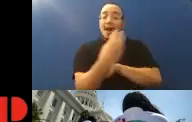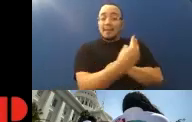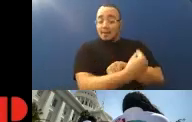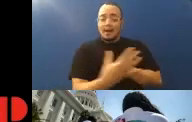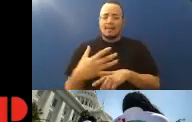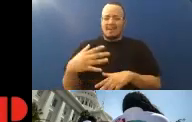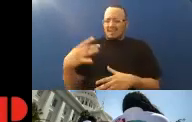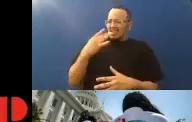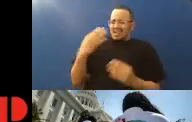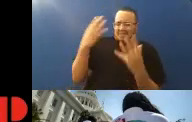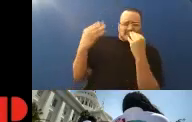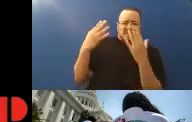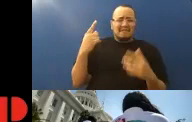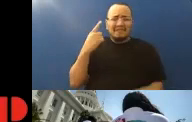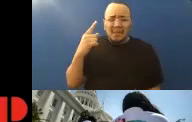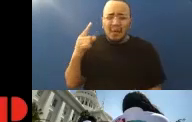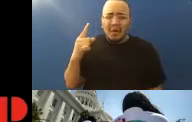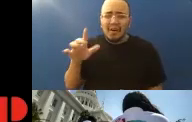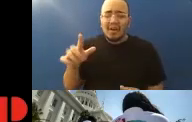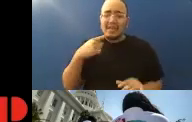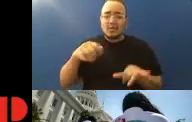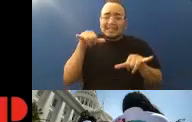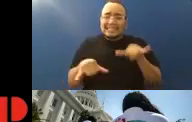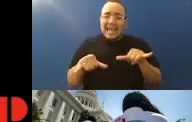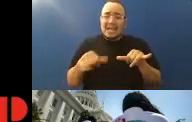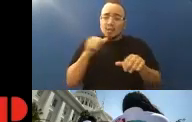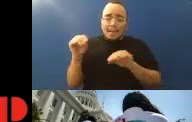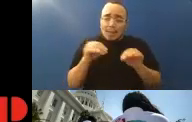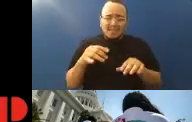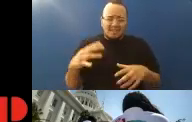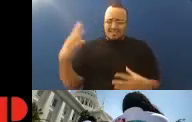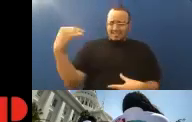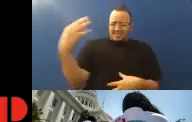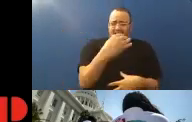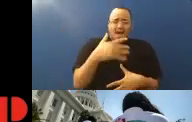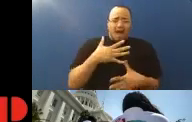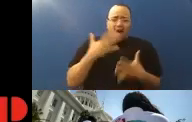better angle. Keep steady. And then I had to write a report.